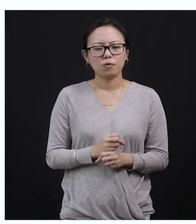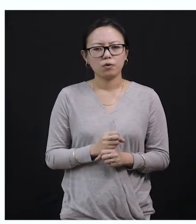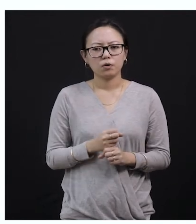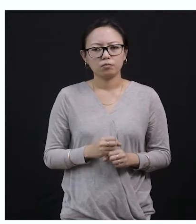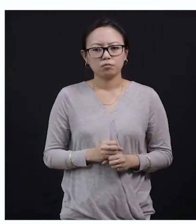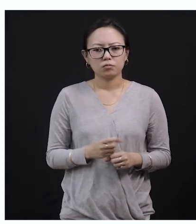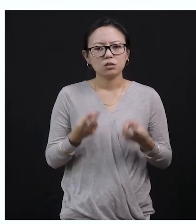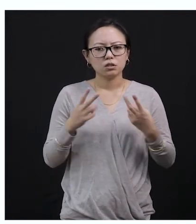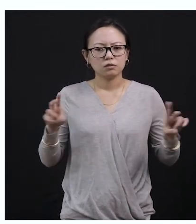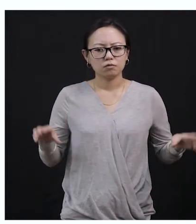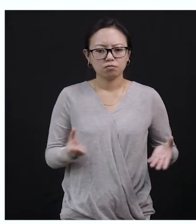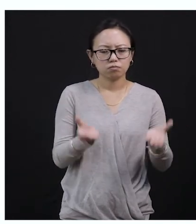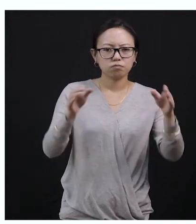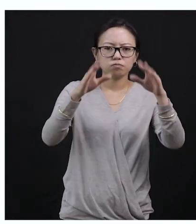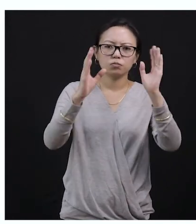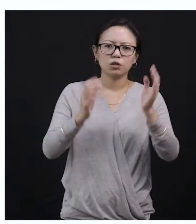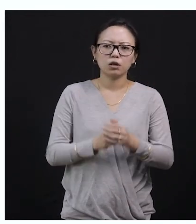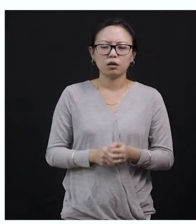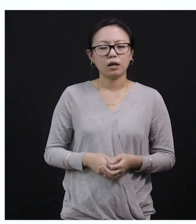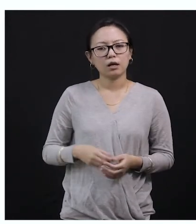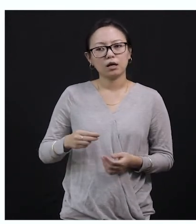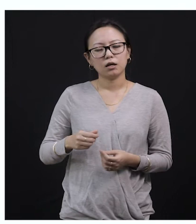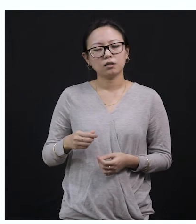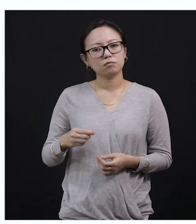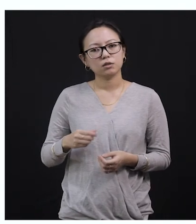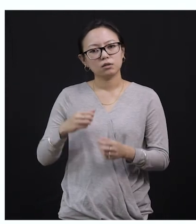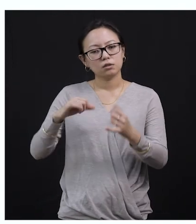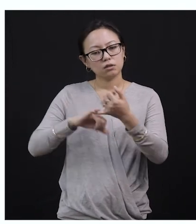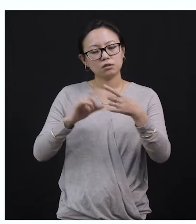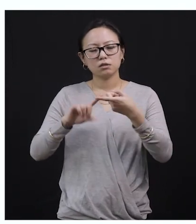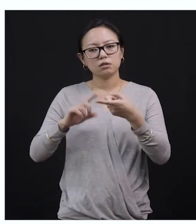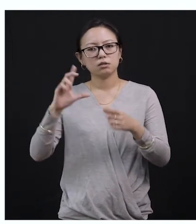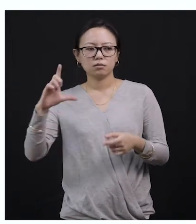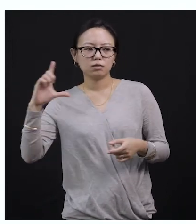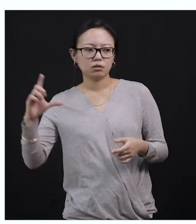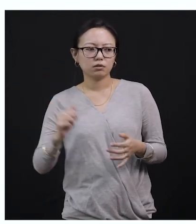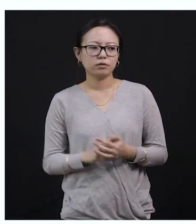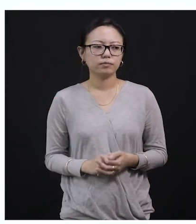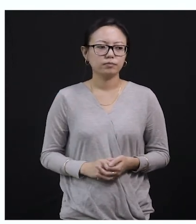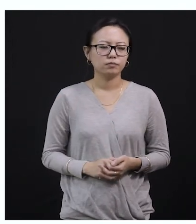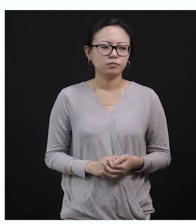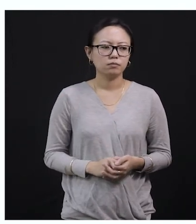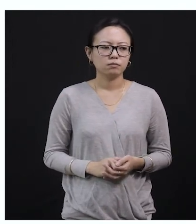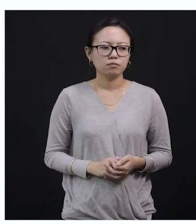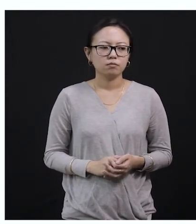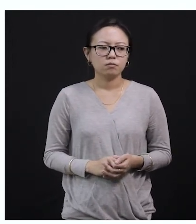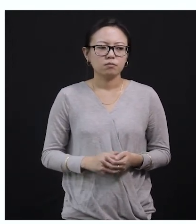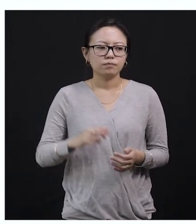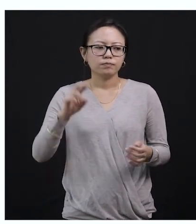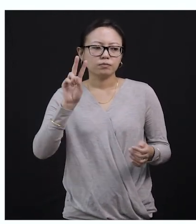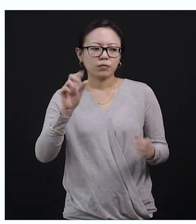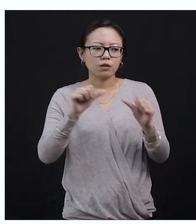also started shops where they started selling things, okay? Then Varna system. So during their